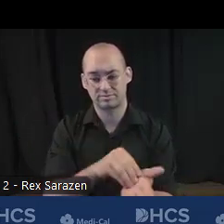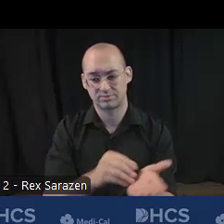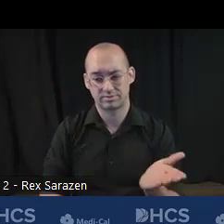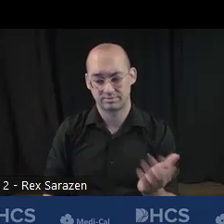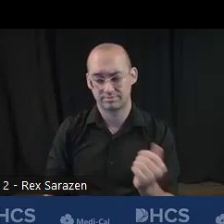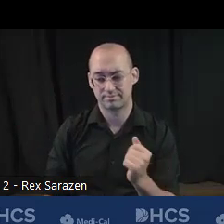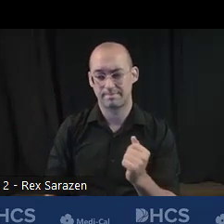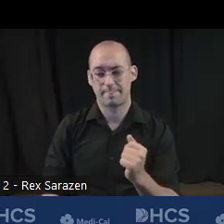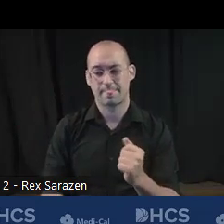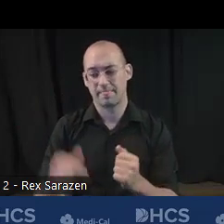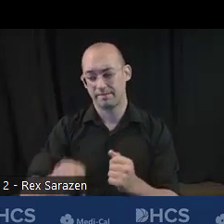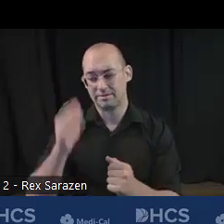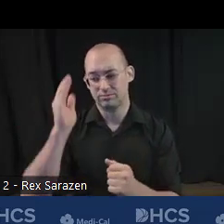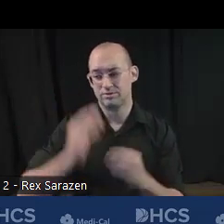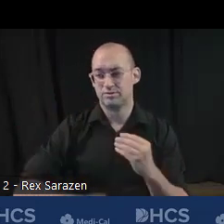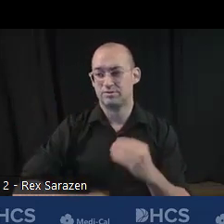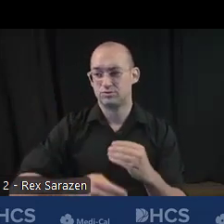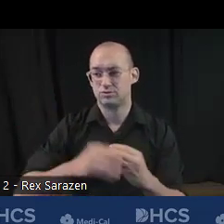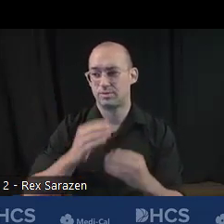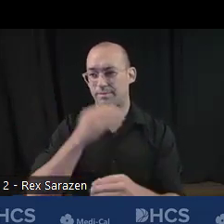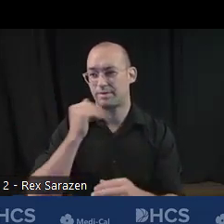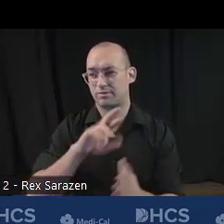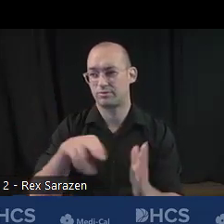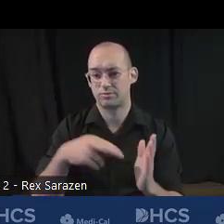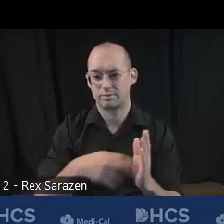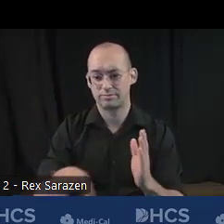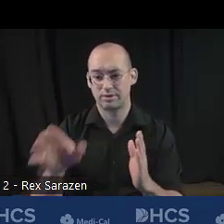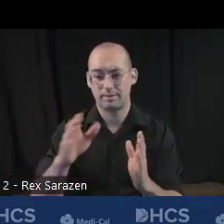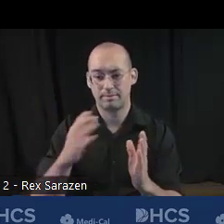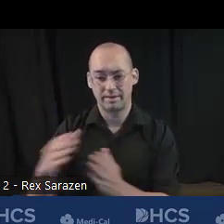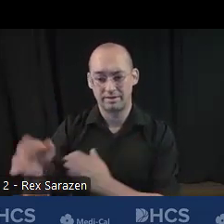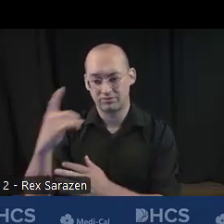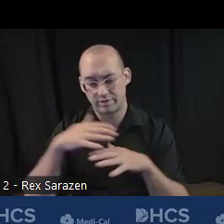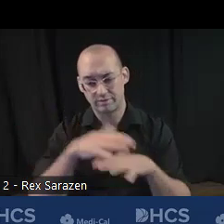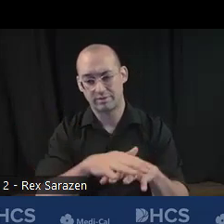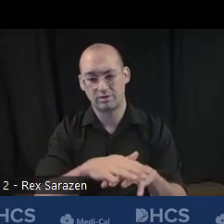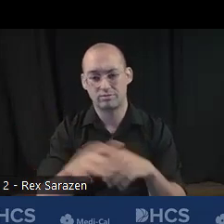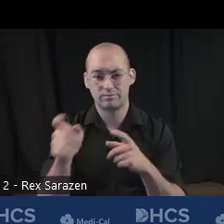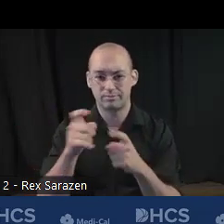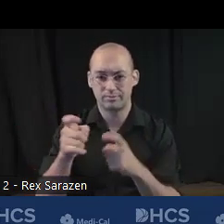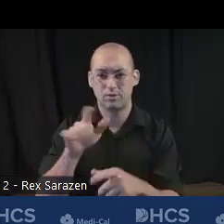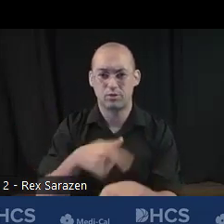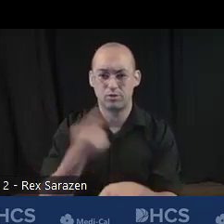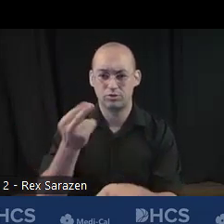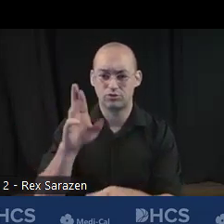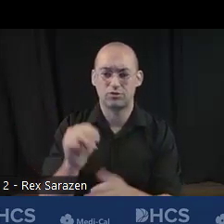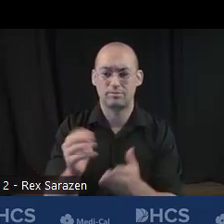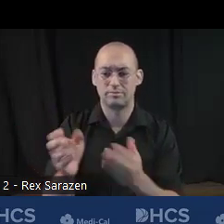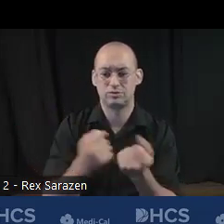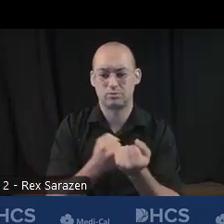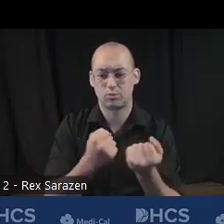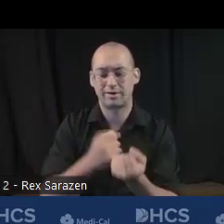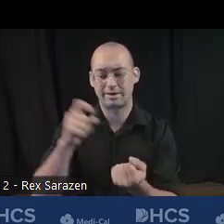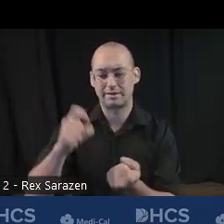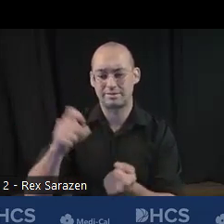This will also better position plans to integrate and coordinate members' long-term service or long-term support needs with